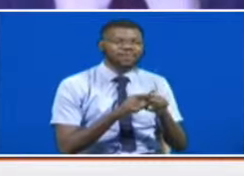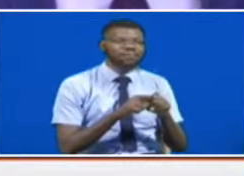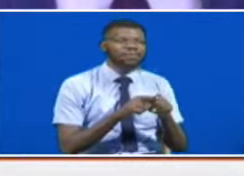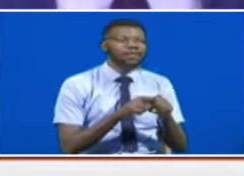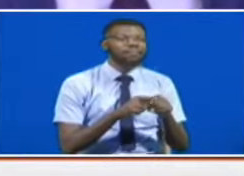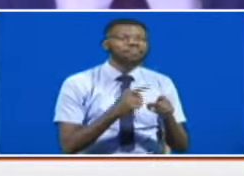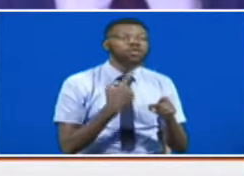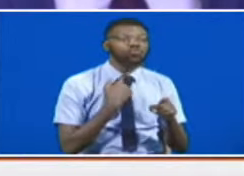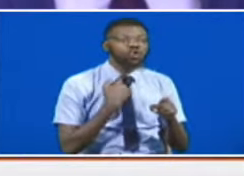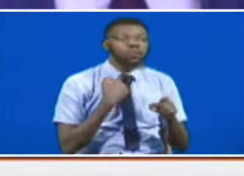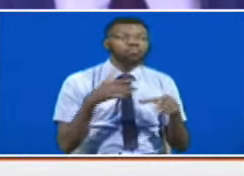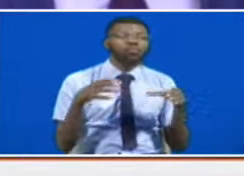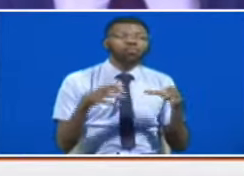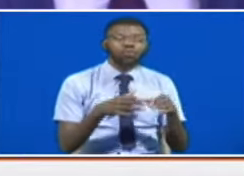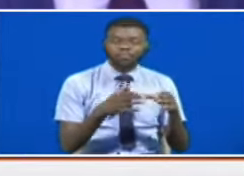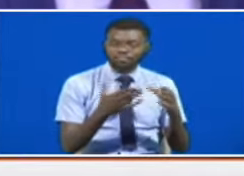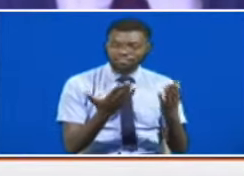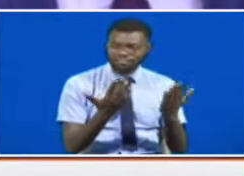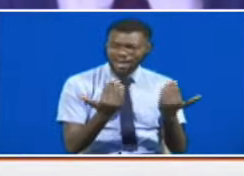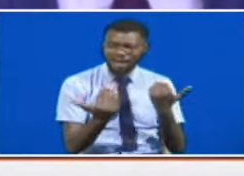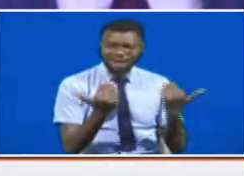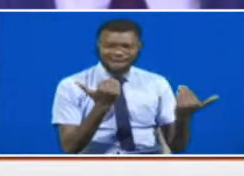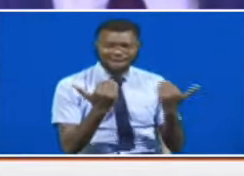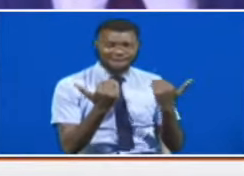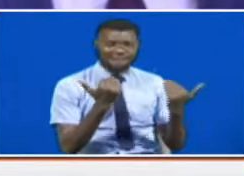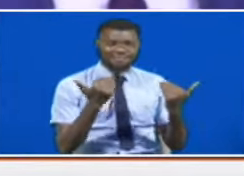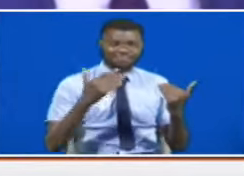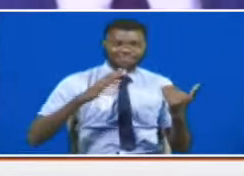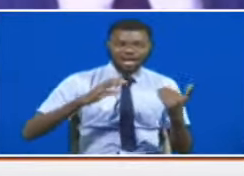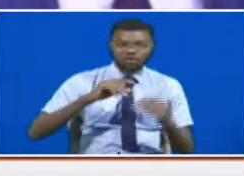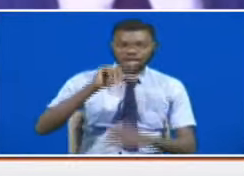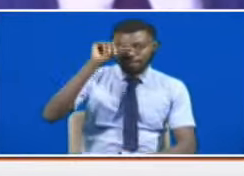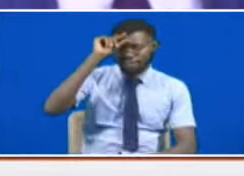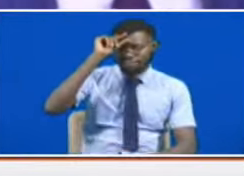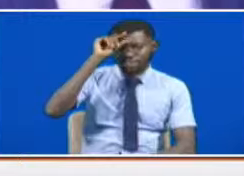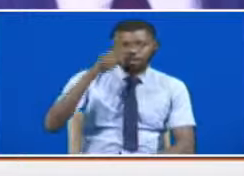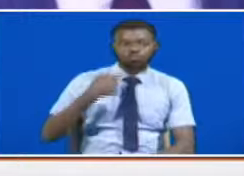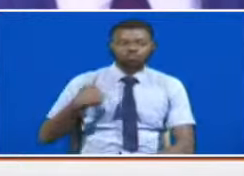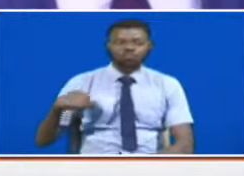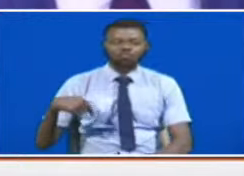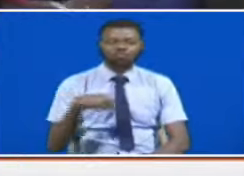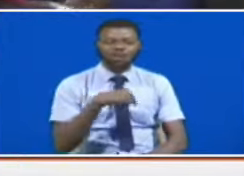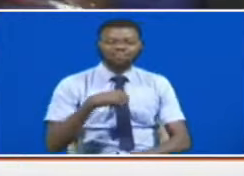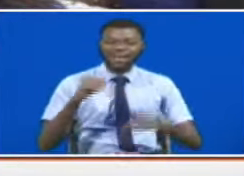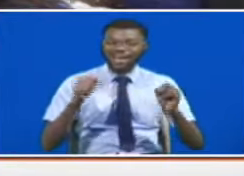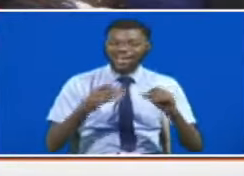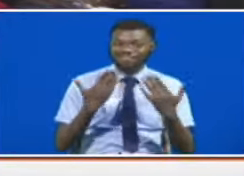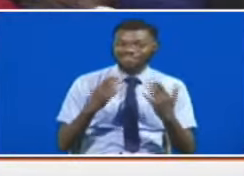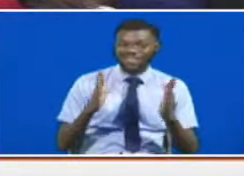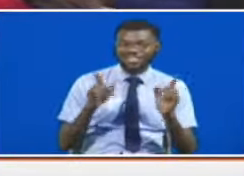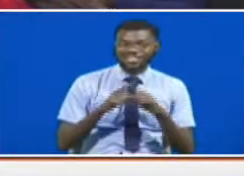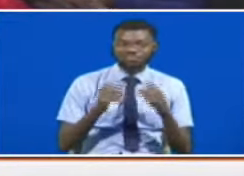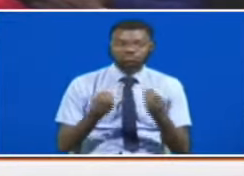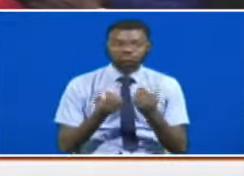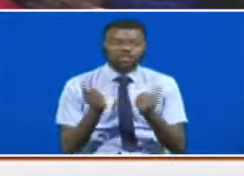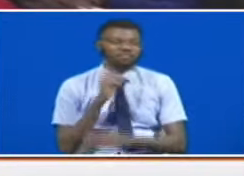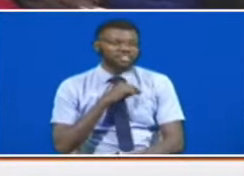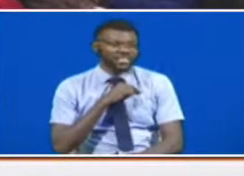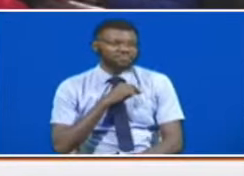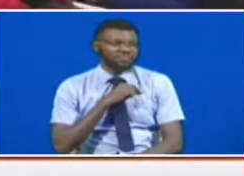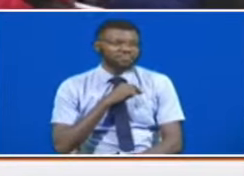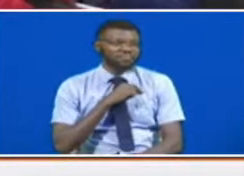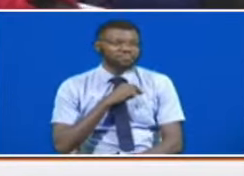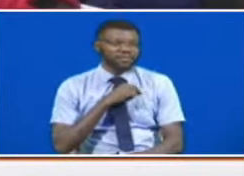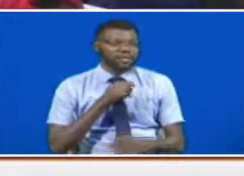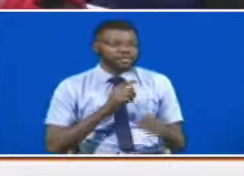that have to do with county governments have all been agreed and resolved. Speaking at the KACC after waiting